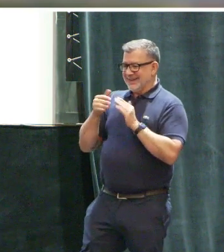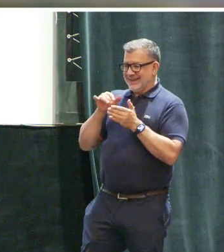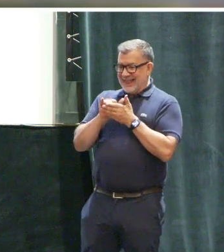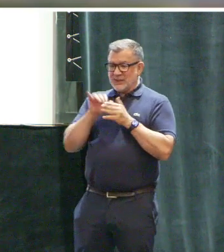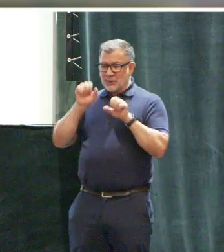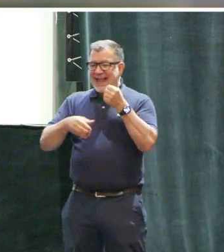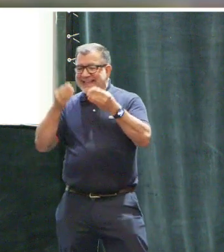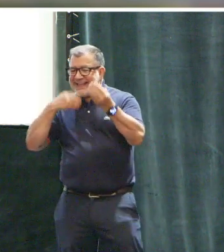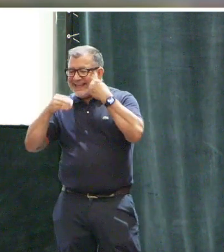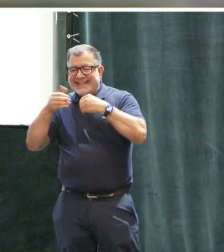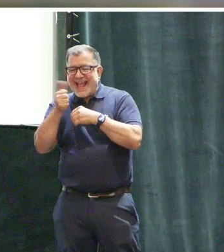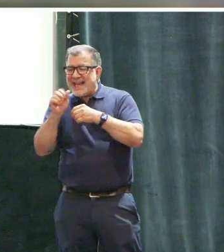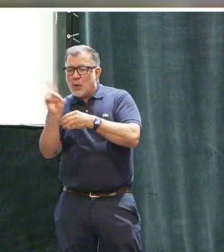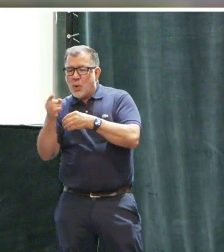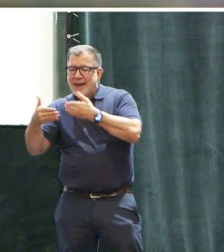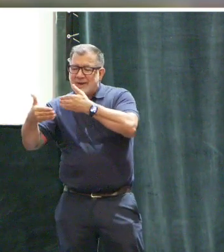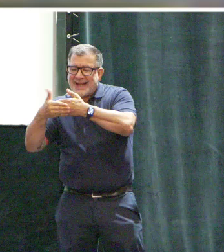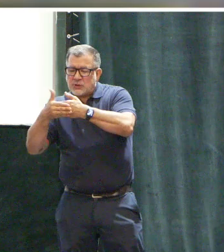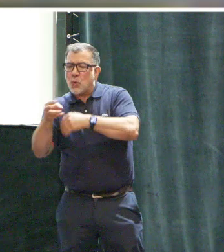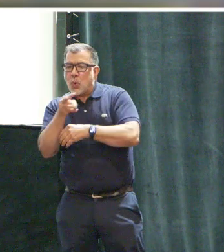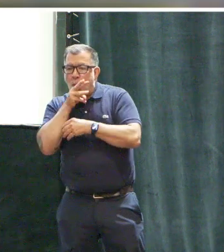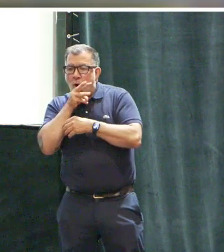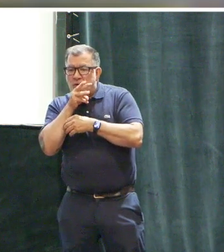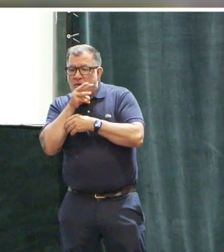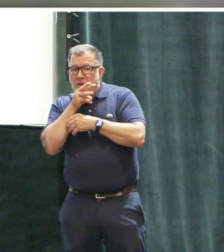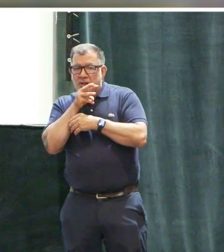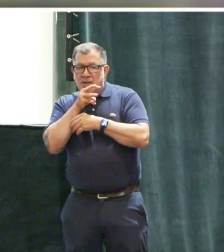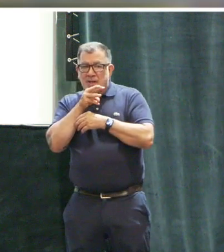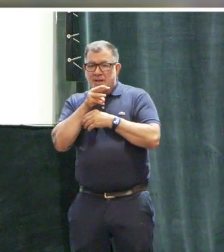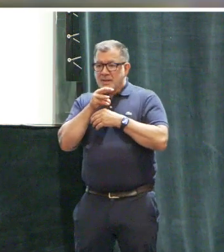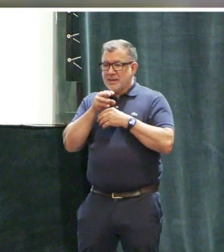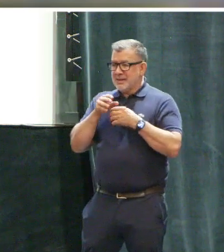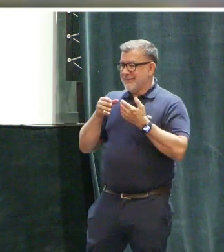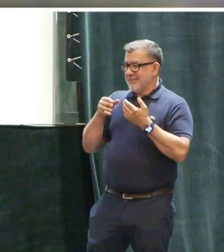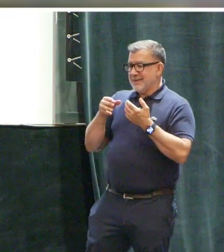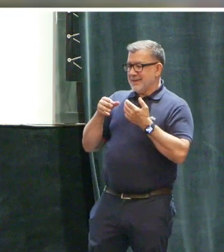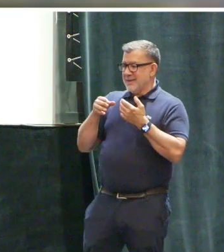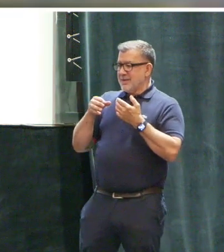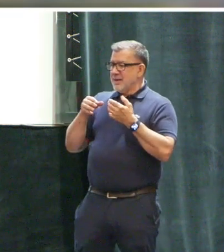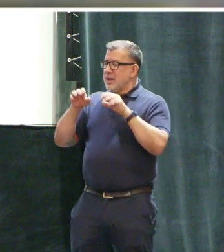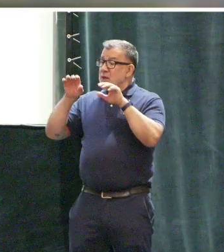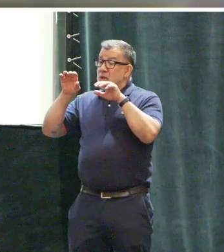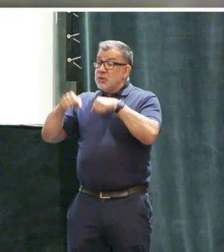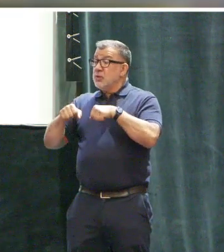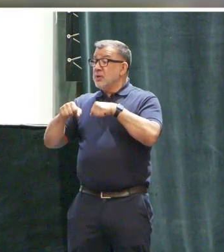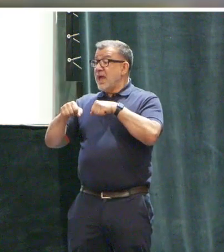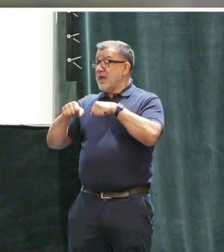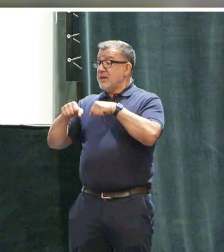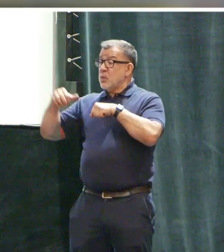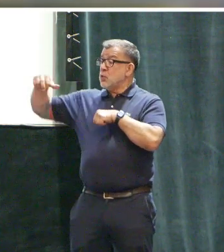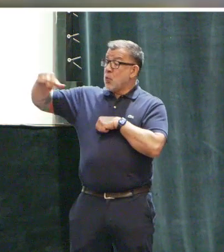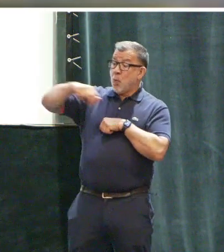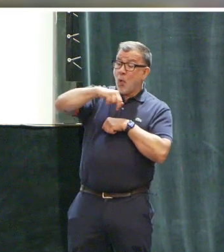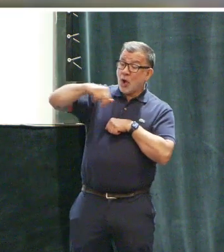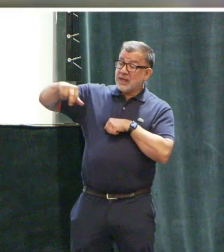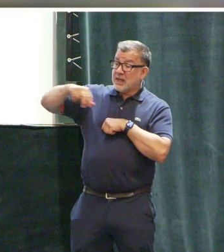the waterway and know that you're connected to the water. You can place make and wayfind if you're walking down the sidewalks on North End and South